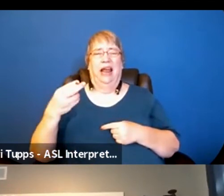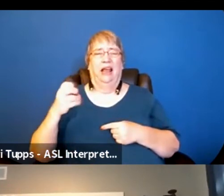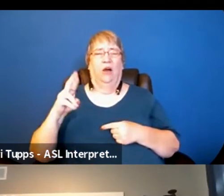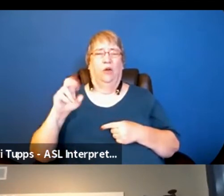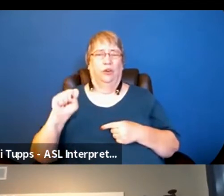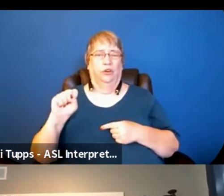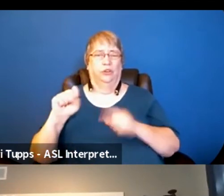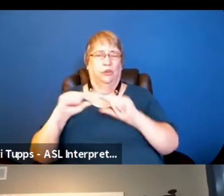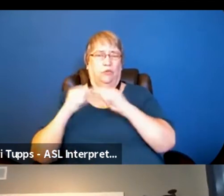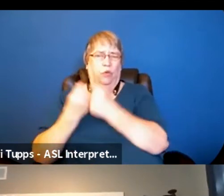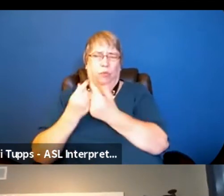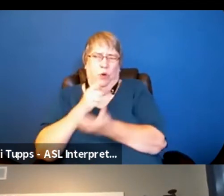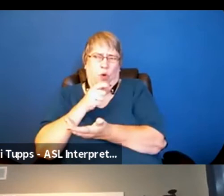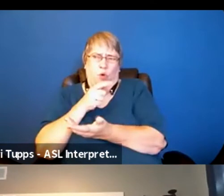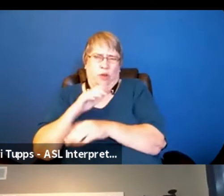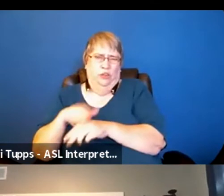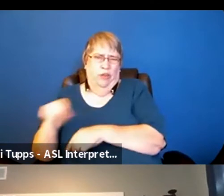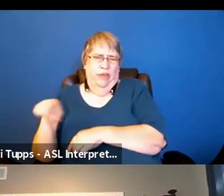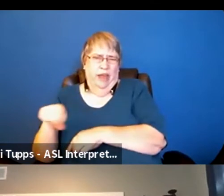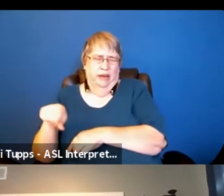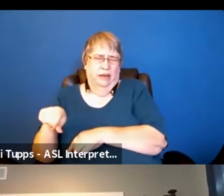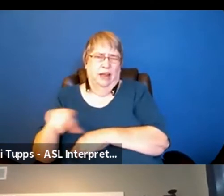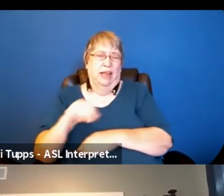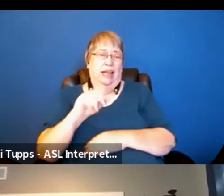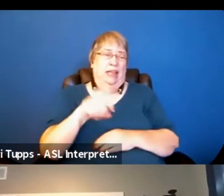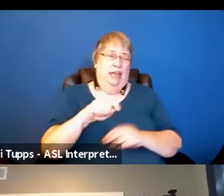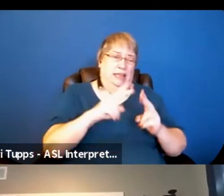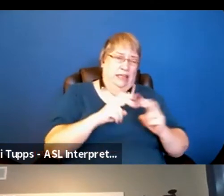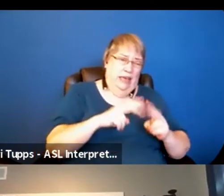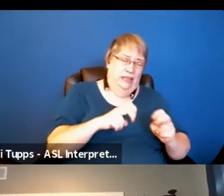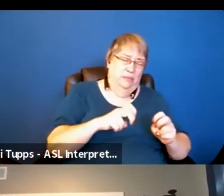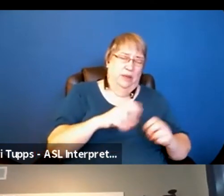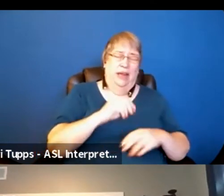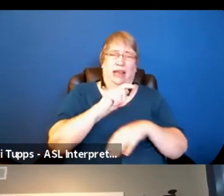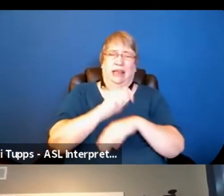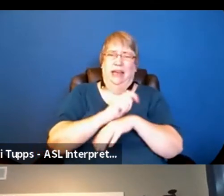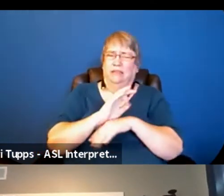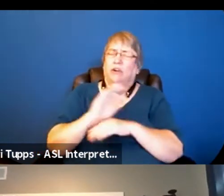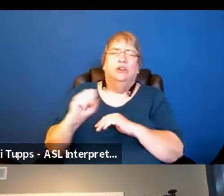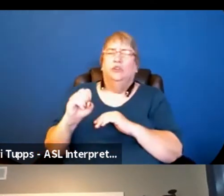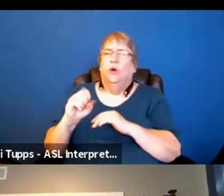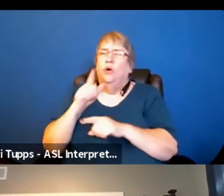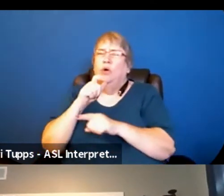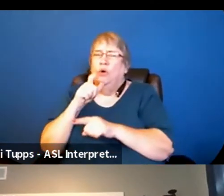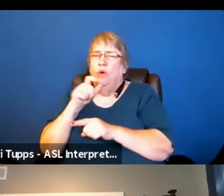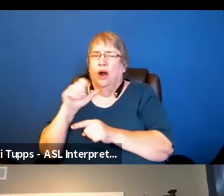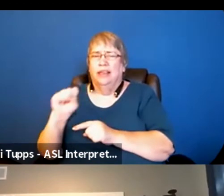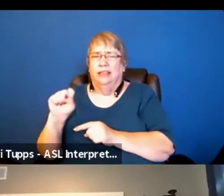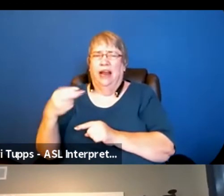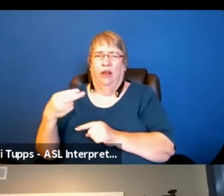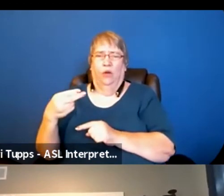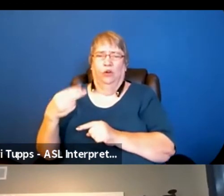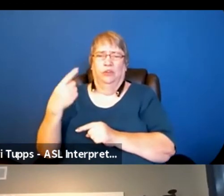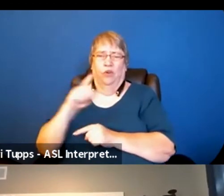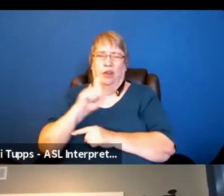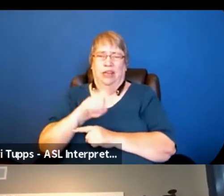needs assessment and kind of versus the task force itself. So who were the stakeholders for the needs assessment? And then who were